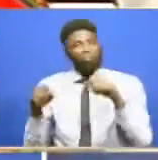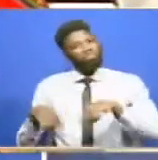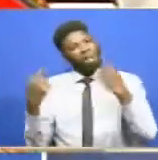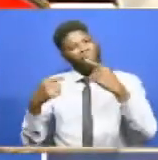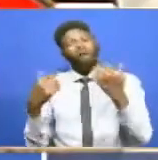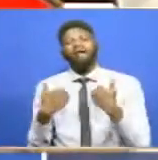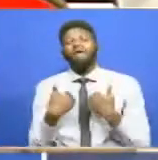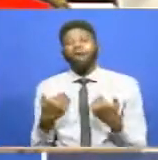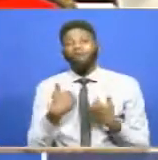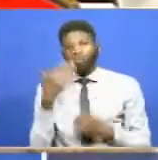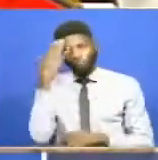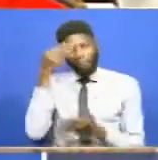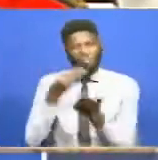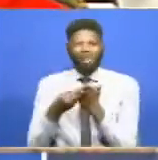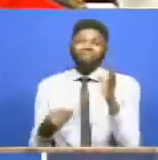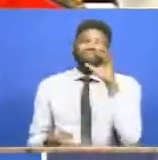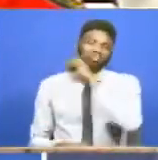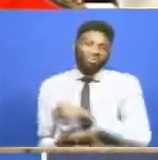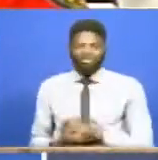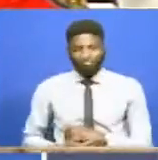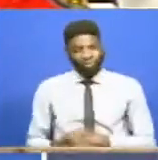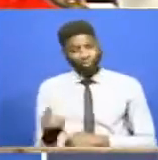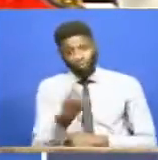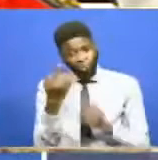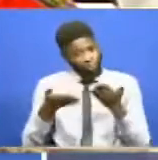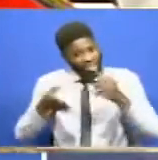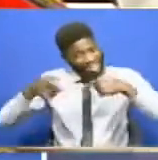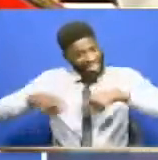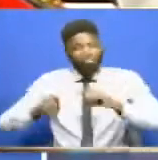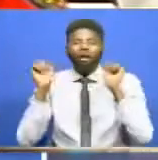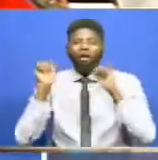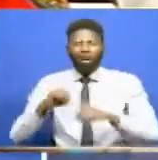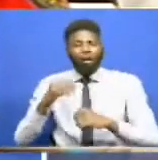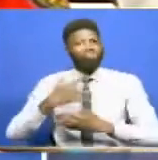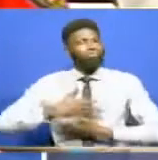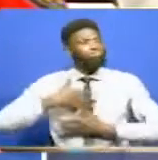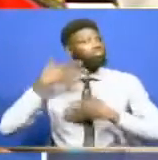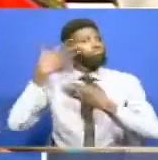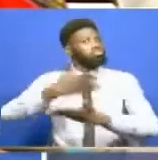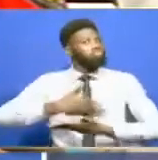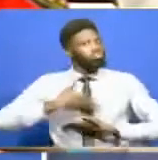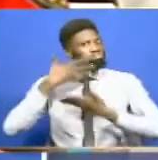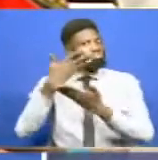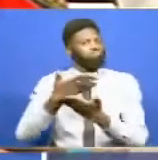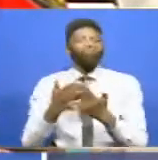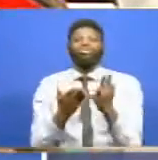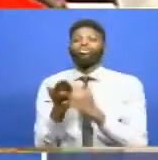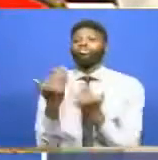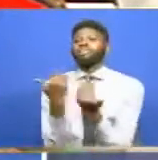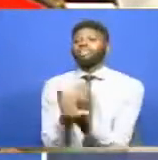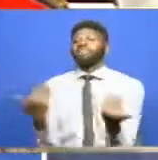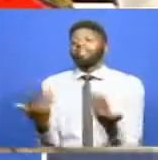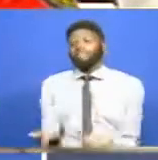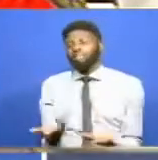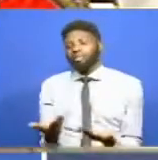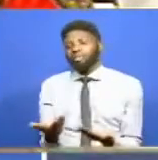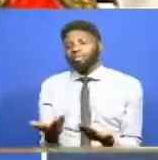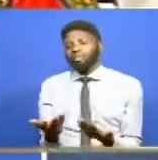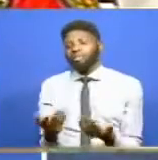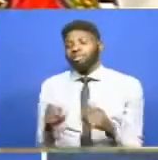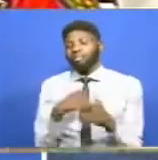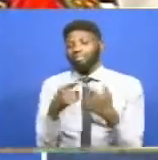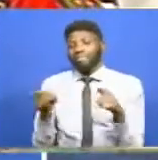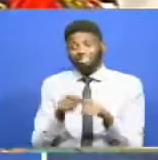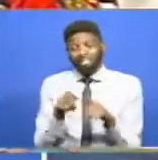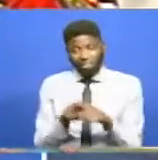finances. And the only way that they can let this out is through the kids. And the kids, when